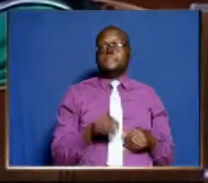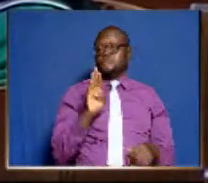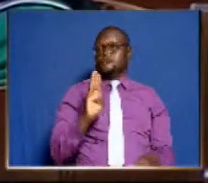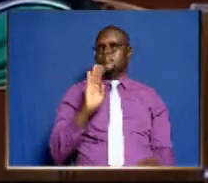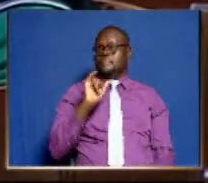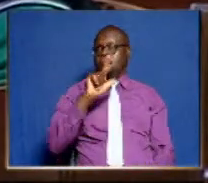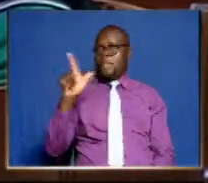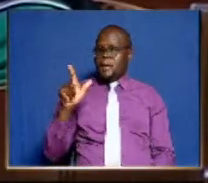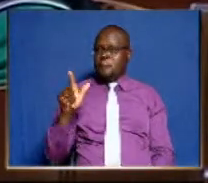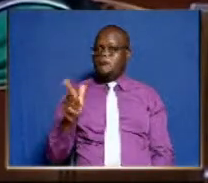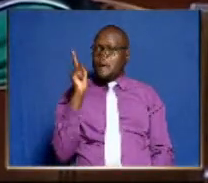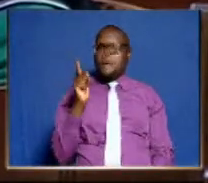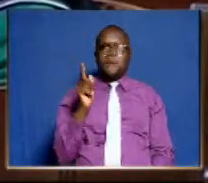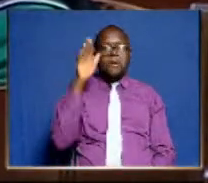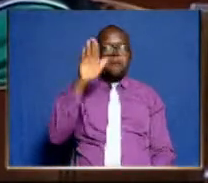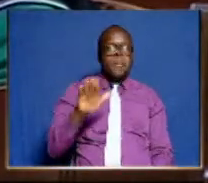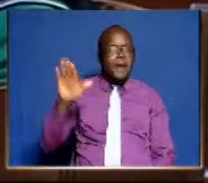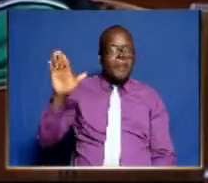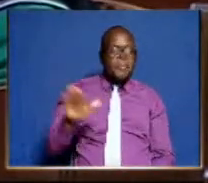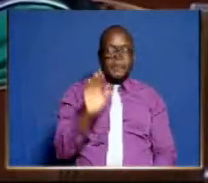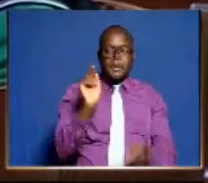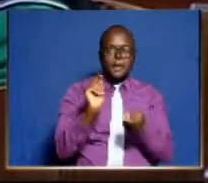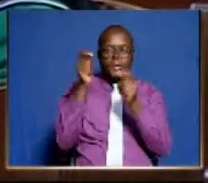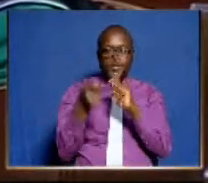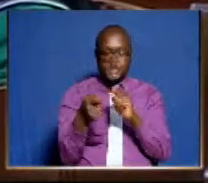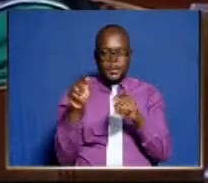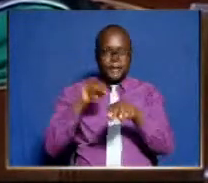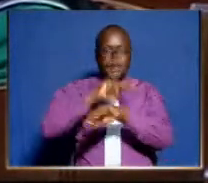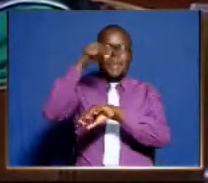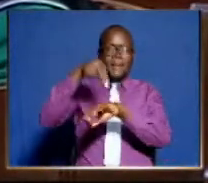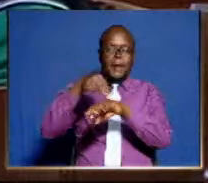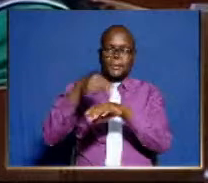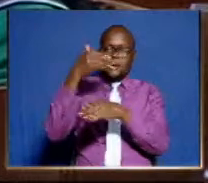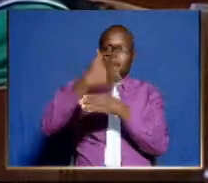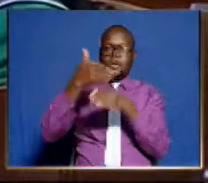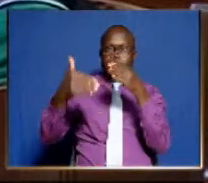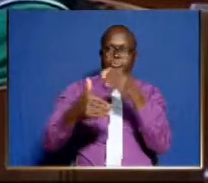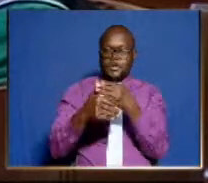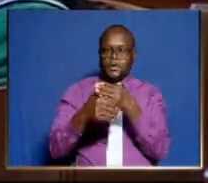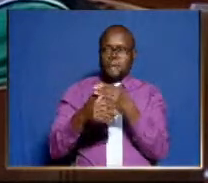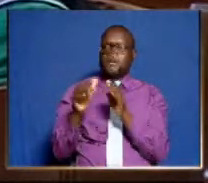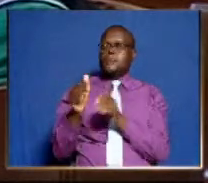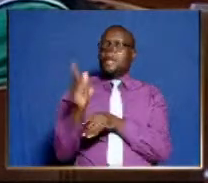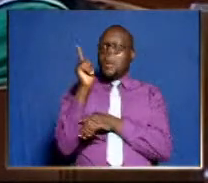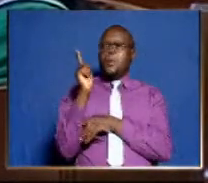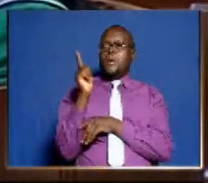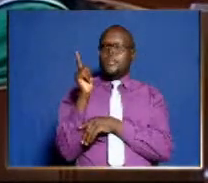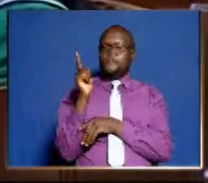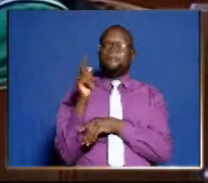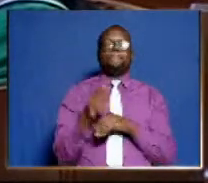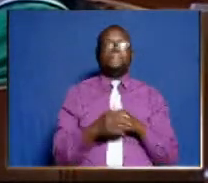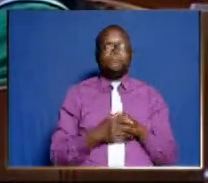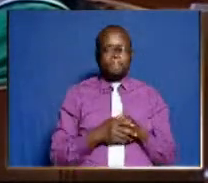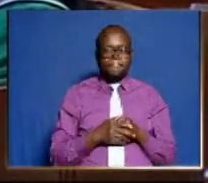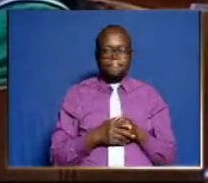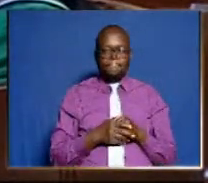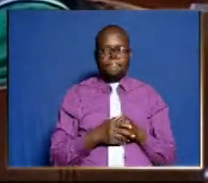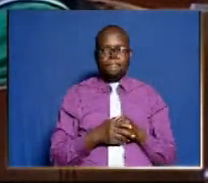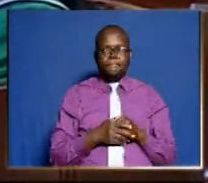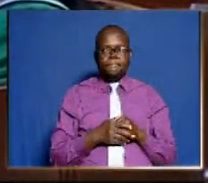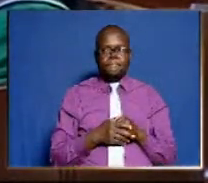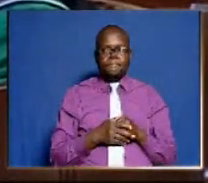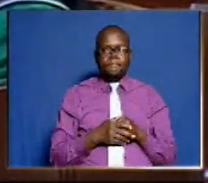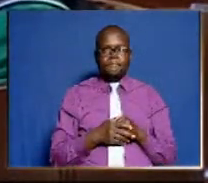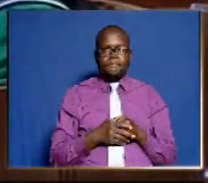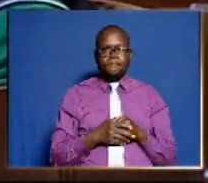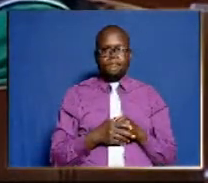A bill for an act of parliament to amend the National Construction Act and for connected